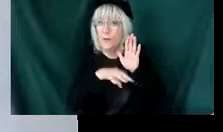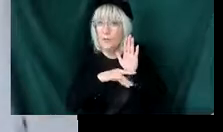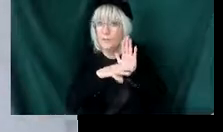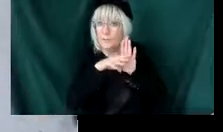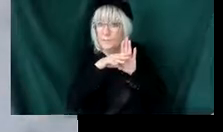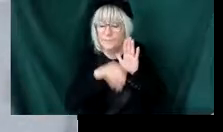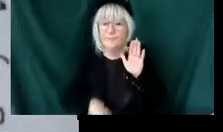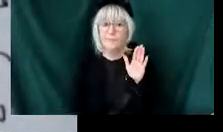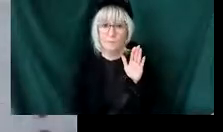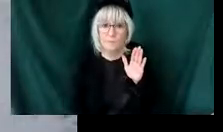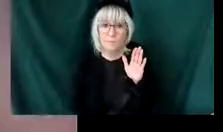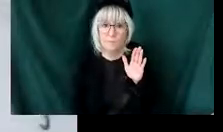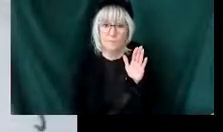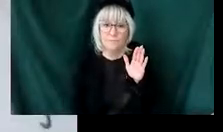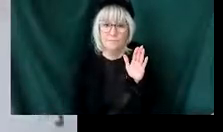Make it.